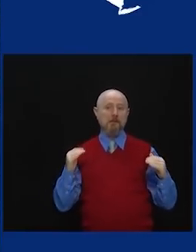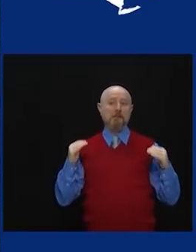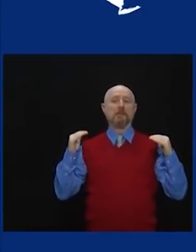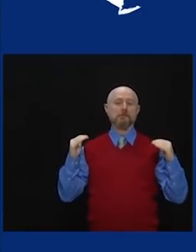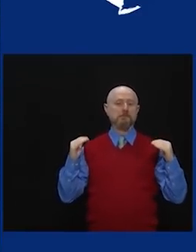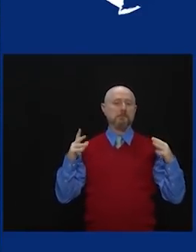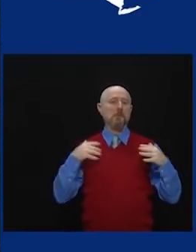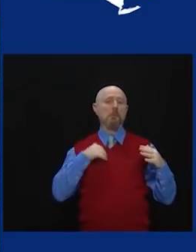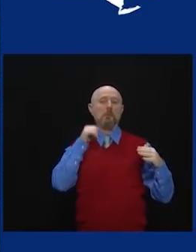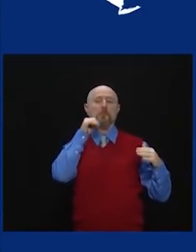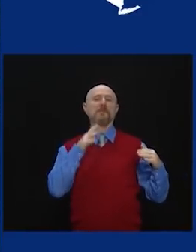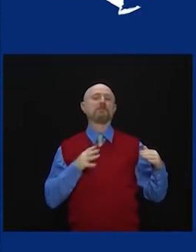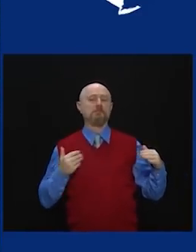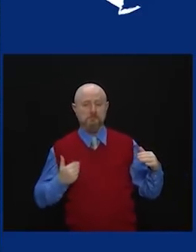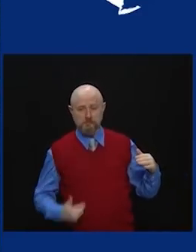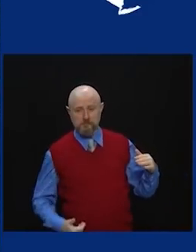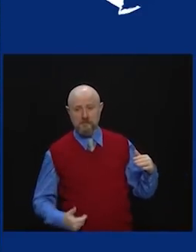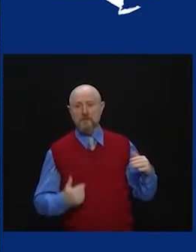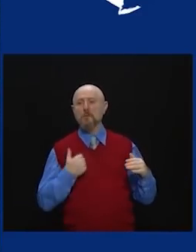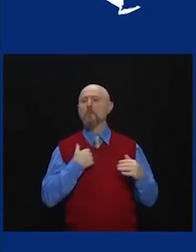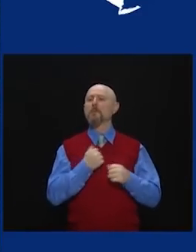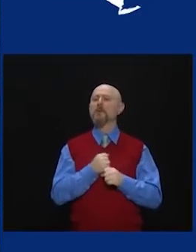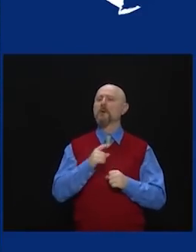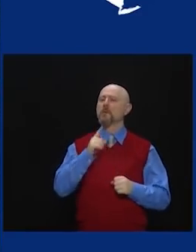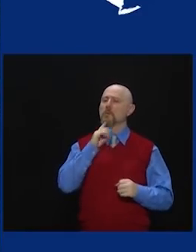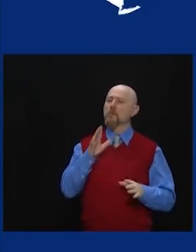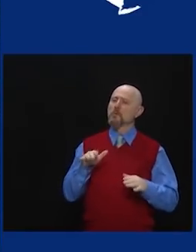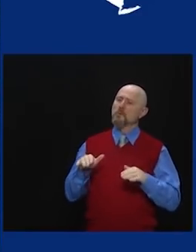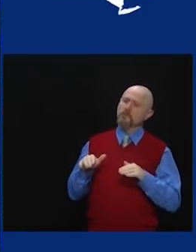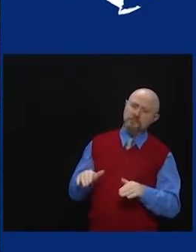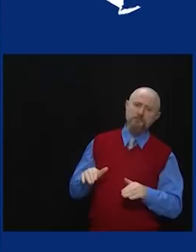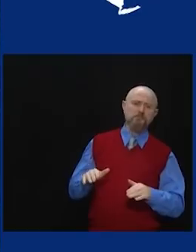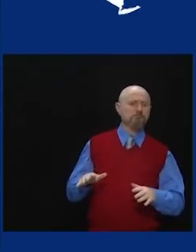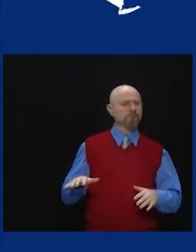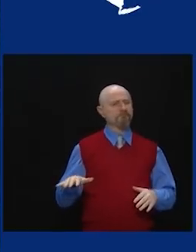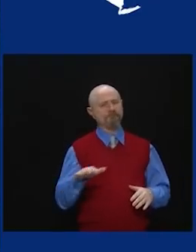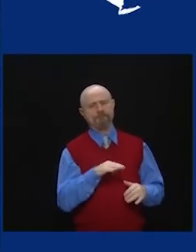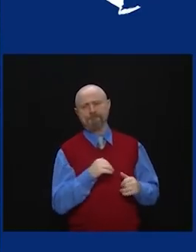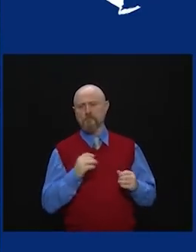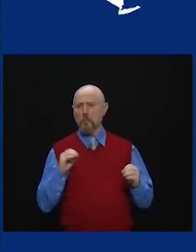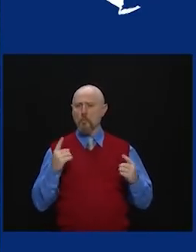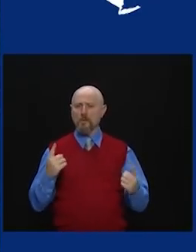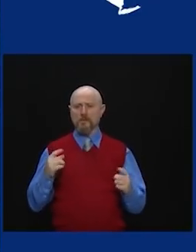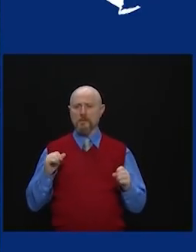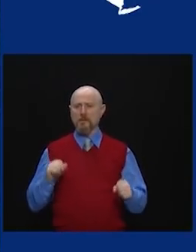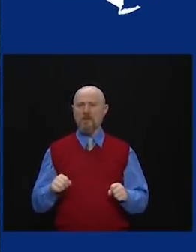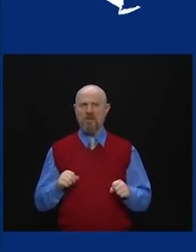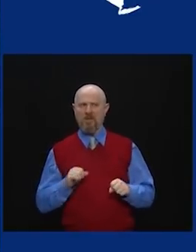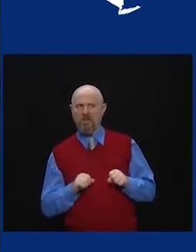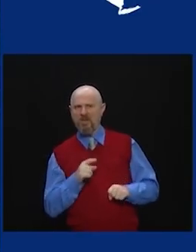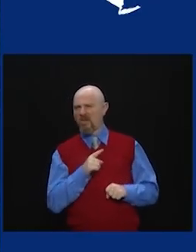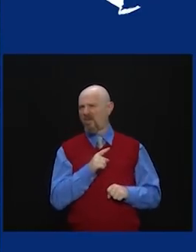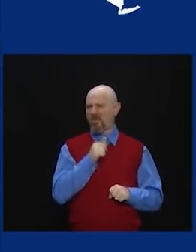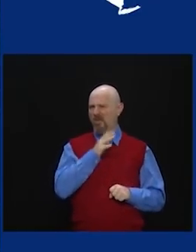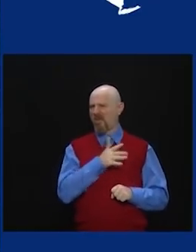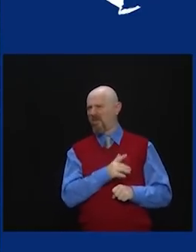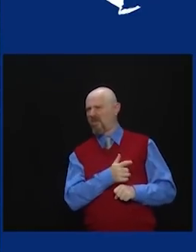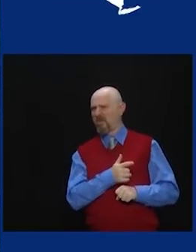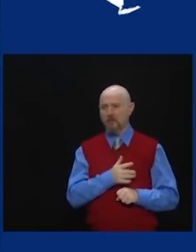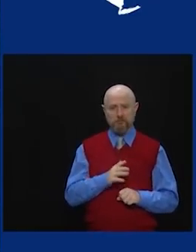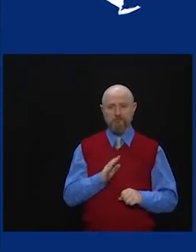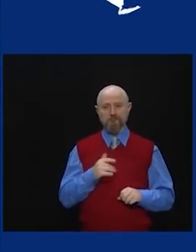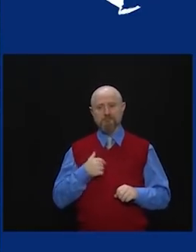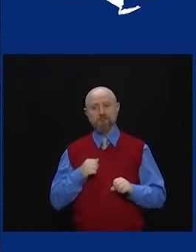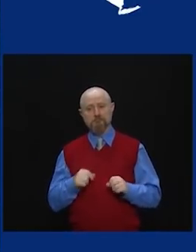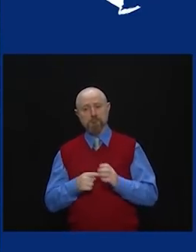so no one will ever question the ability of a woman to govern a rather rough and tumble, complicated place like New York. So we're